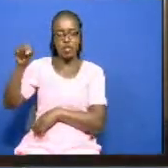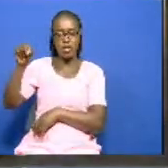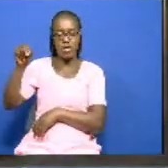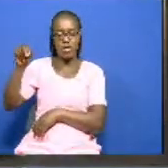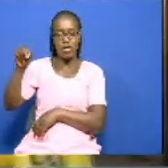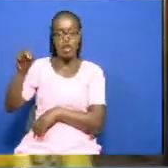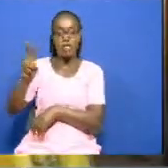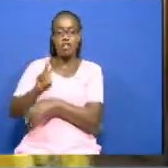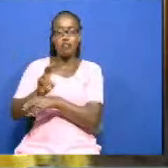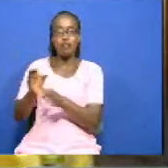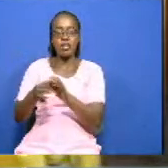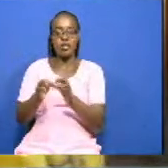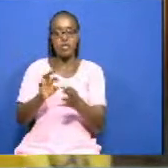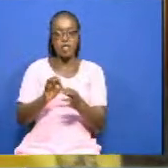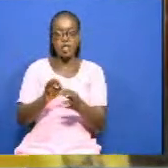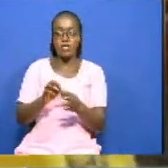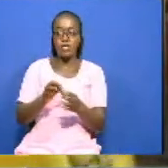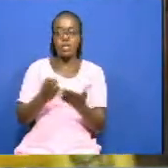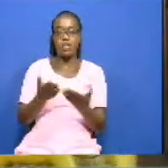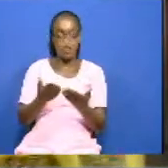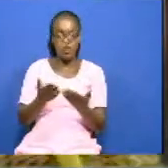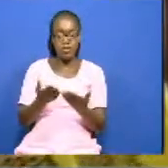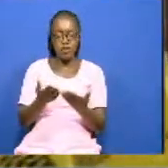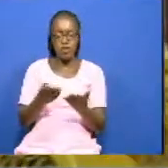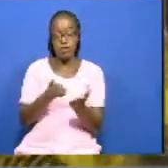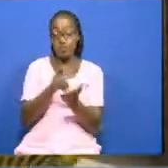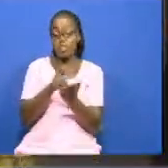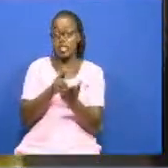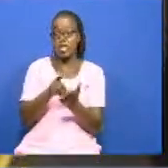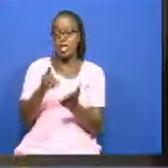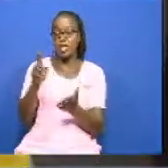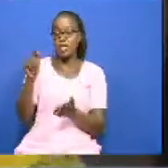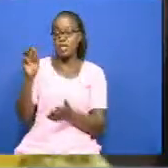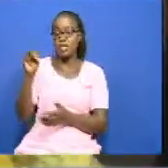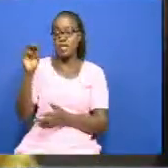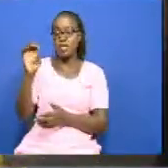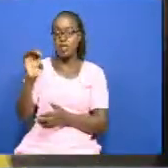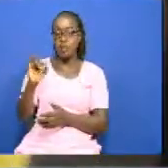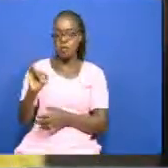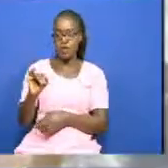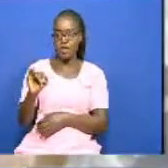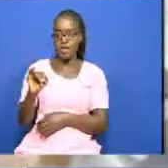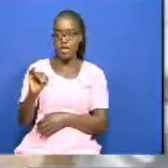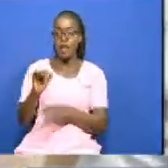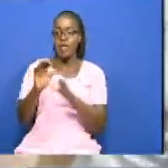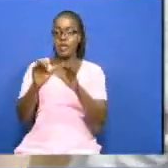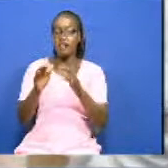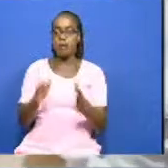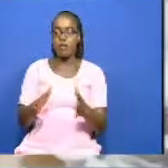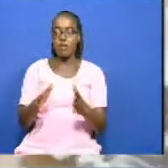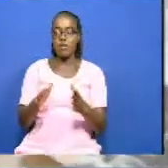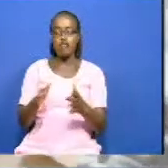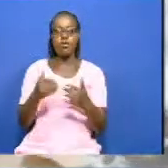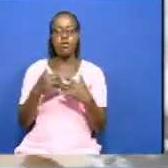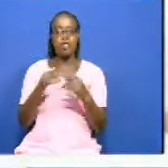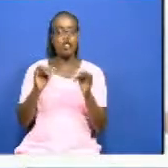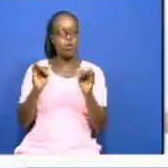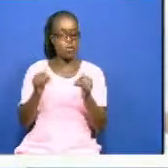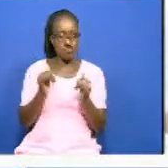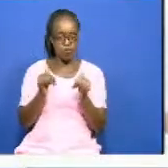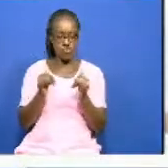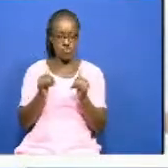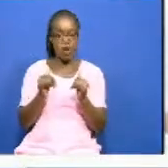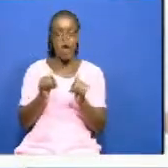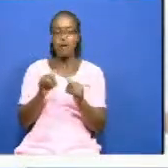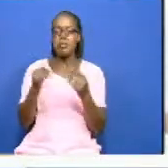Chain Addition Specialist Dr. Temi Mutia has further urged bee farmers to embrace modern beekeeping practices. We